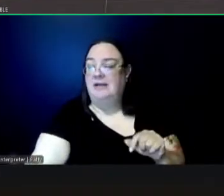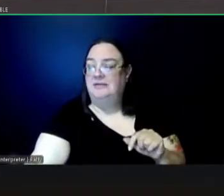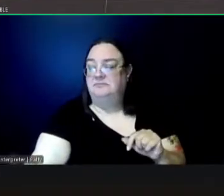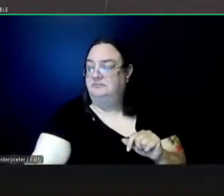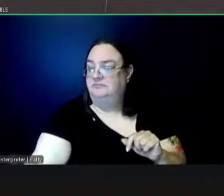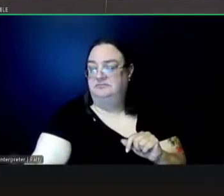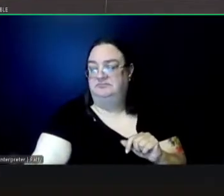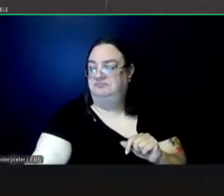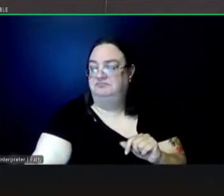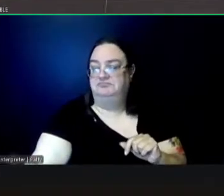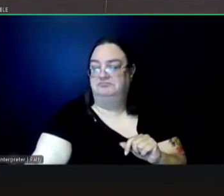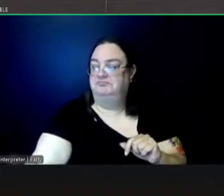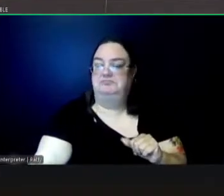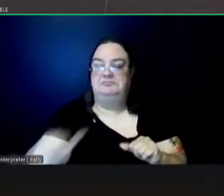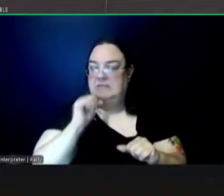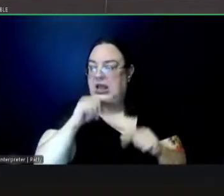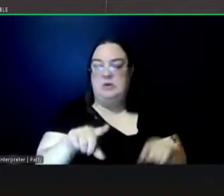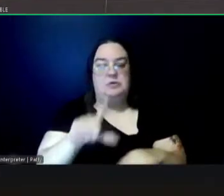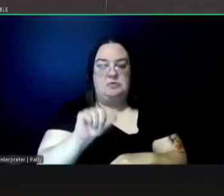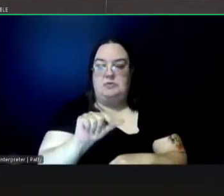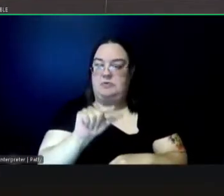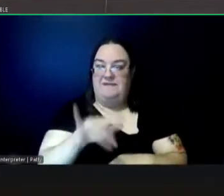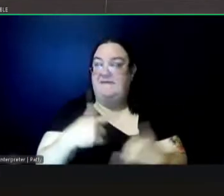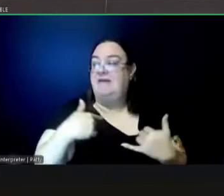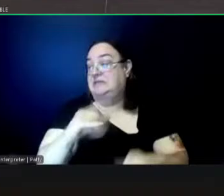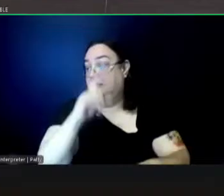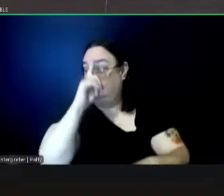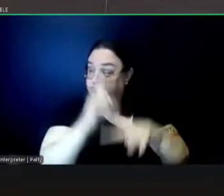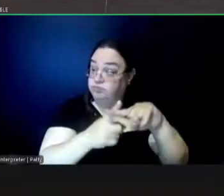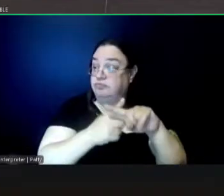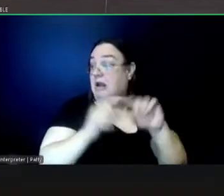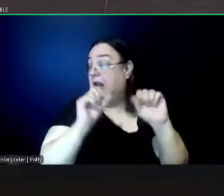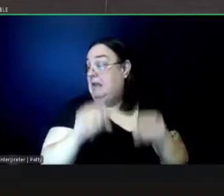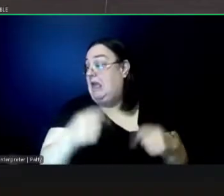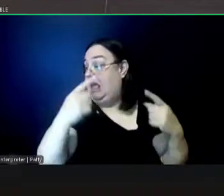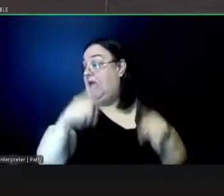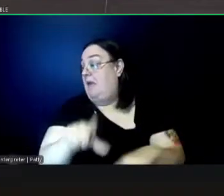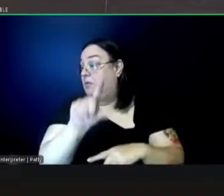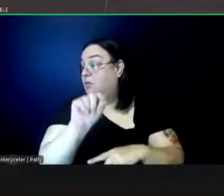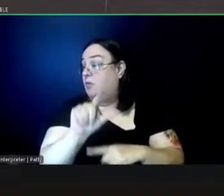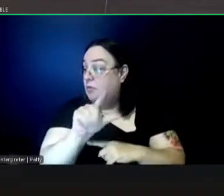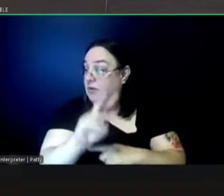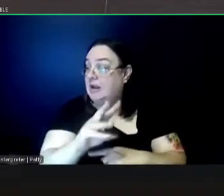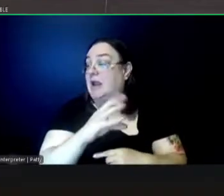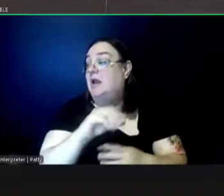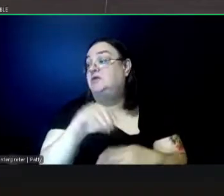2025. I'm still optimistic that it can happen in 2026, in January.